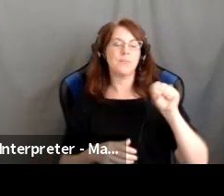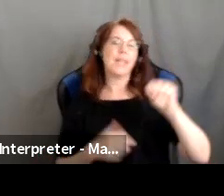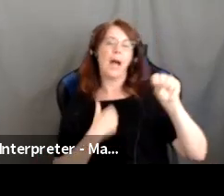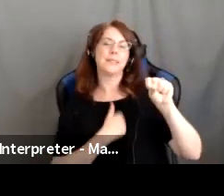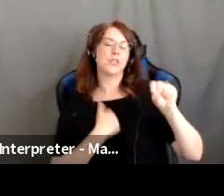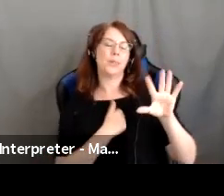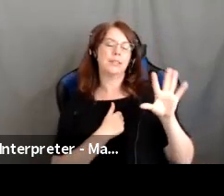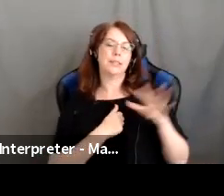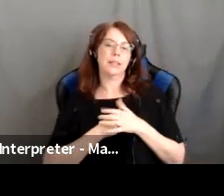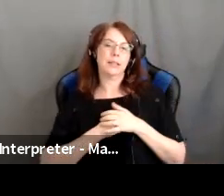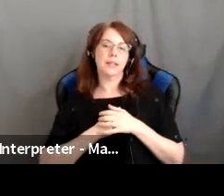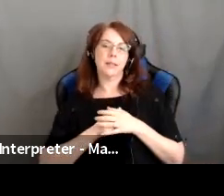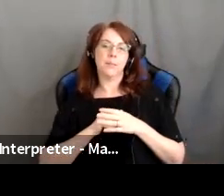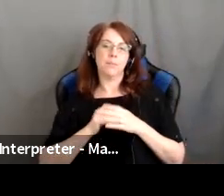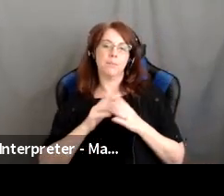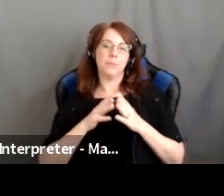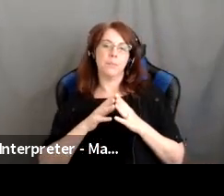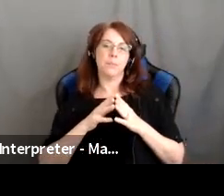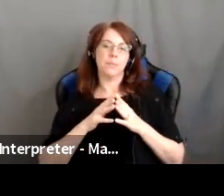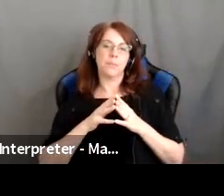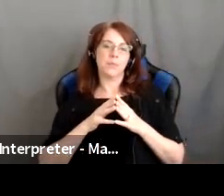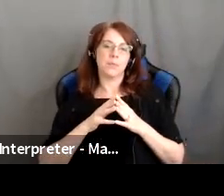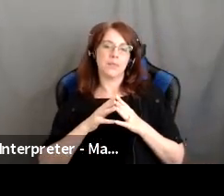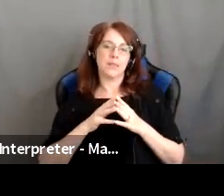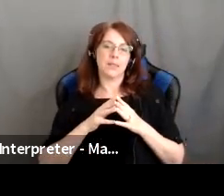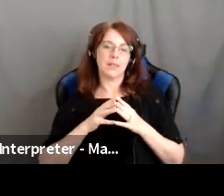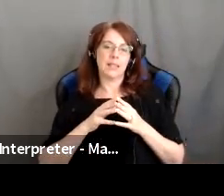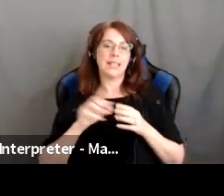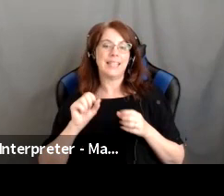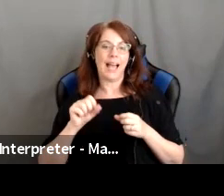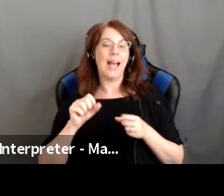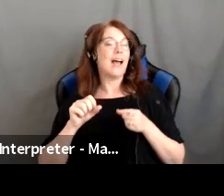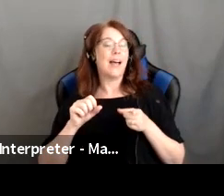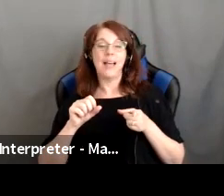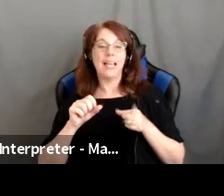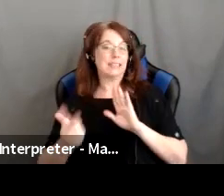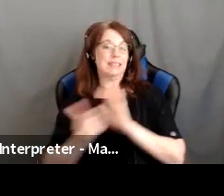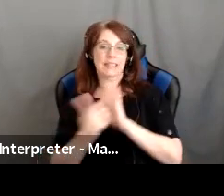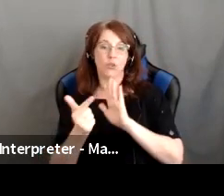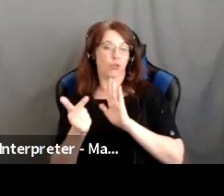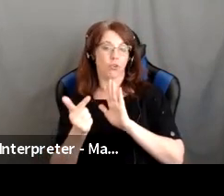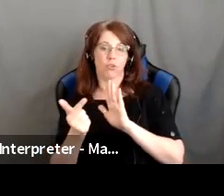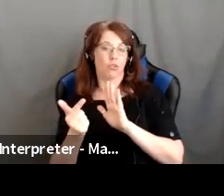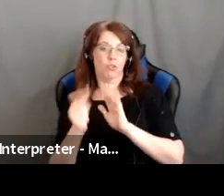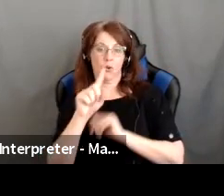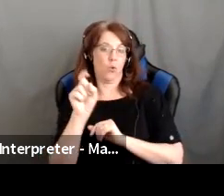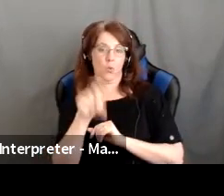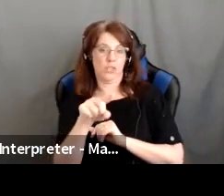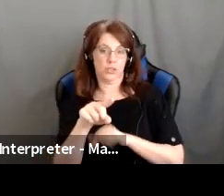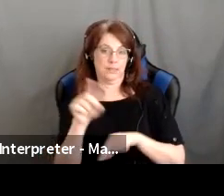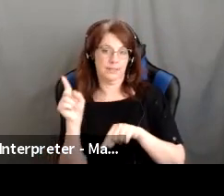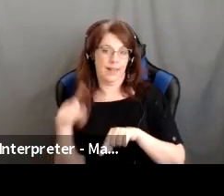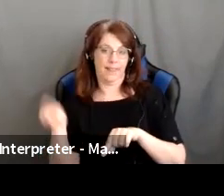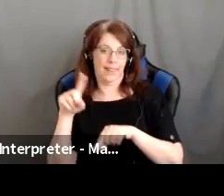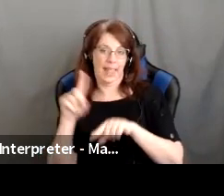sorry. But yeah, that is one of the illegal, that's an illegal question. It is.